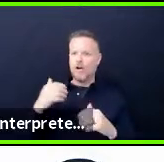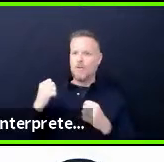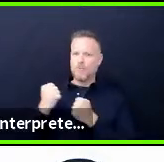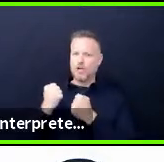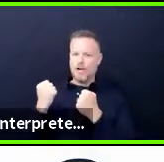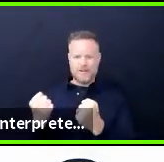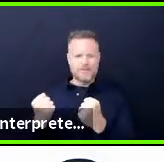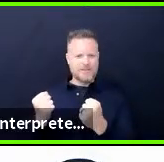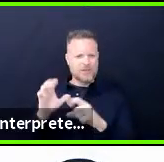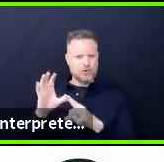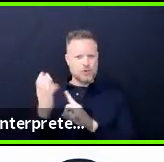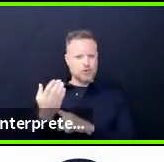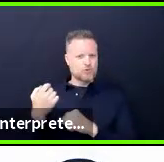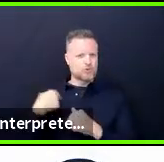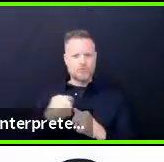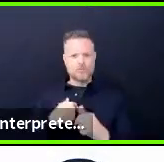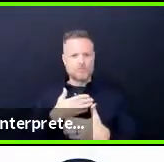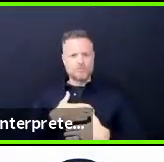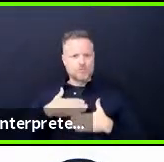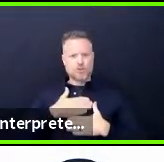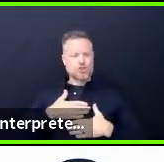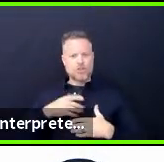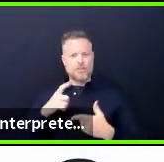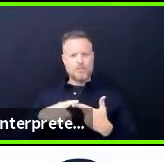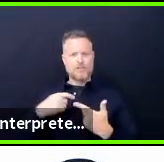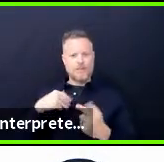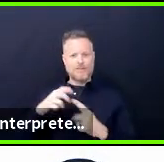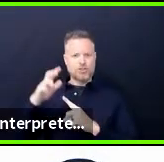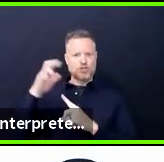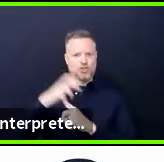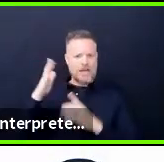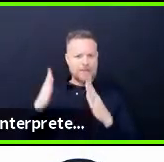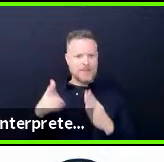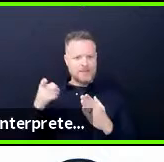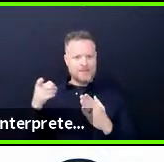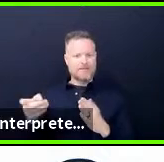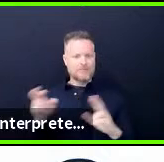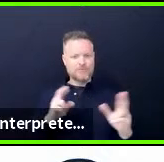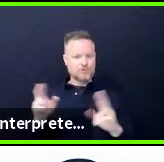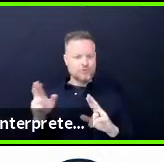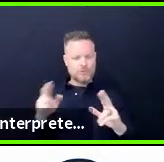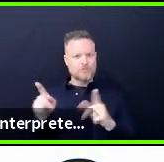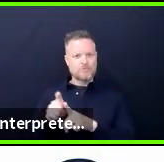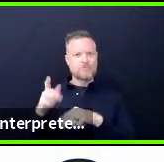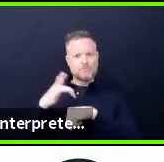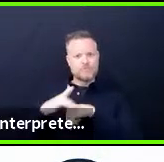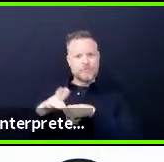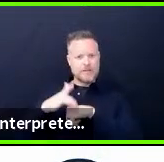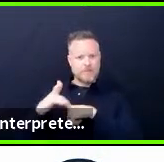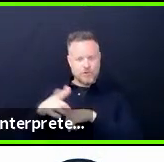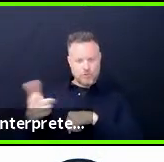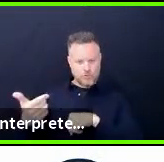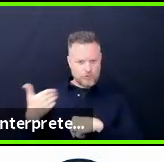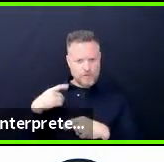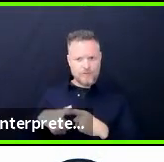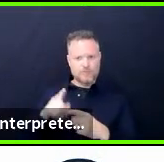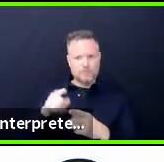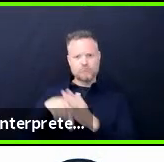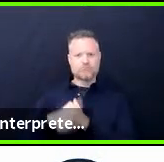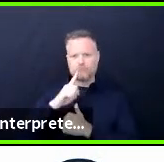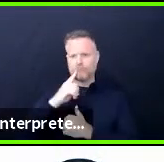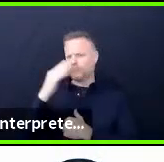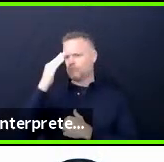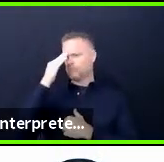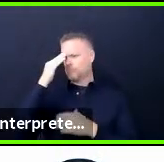of having champions at the ready, and the availability that you have and the depth of your understanding of some of